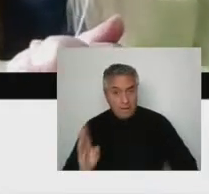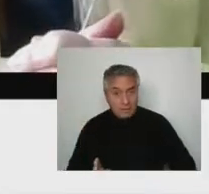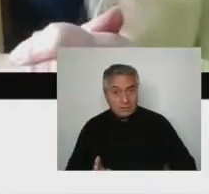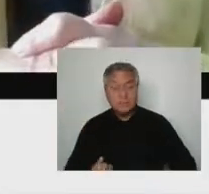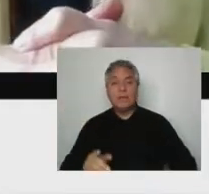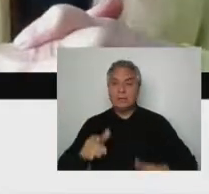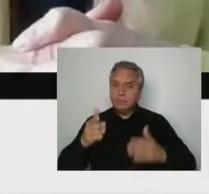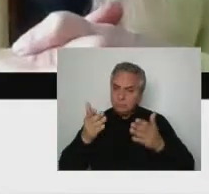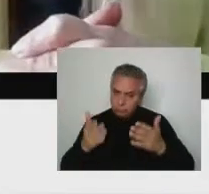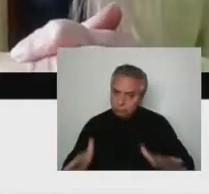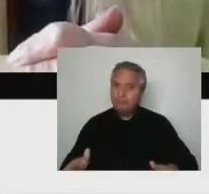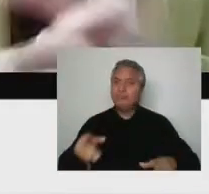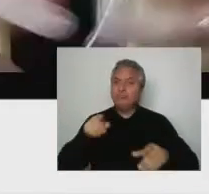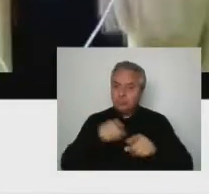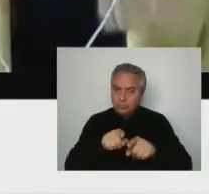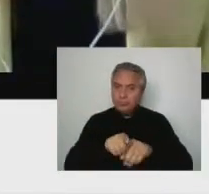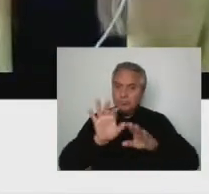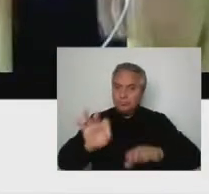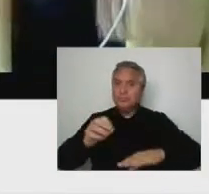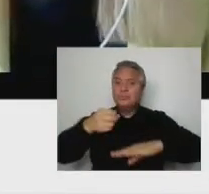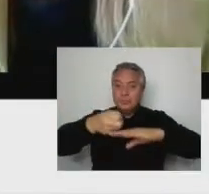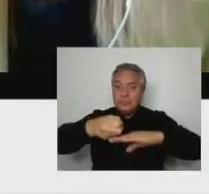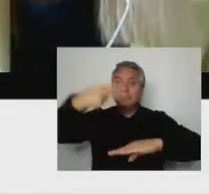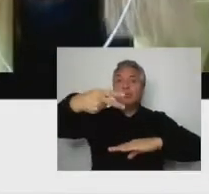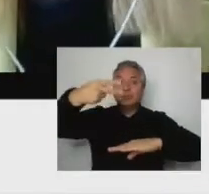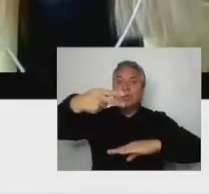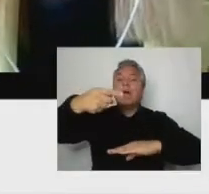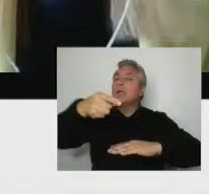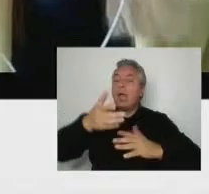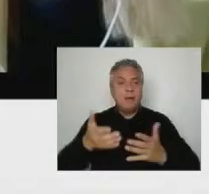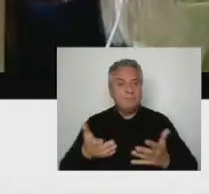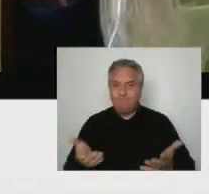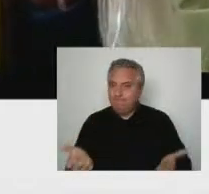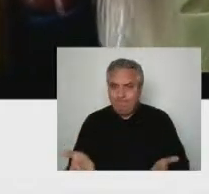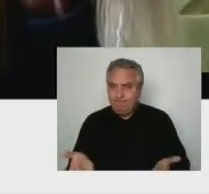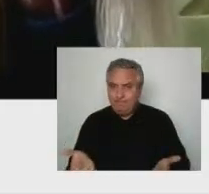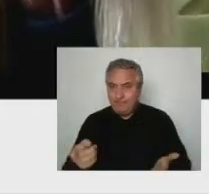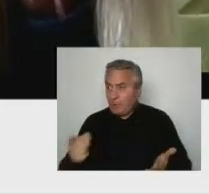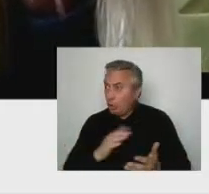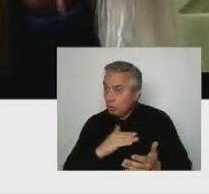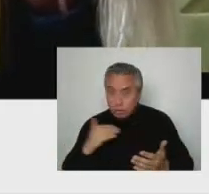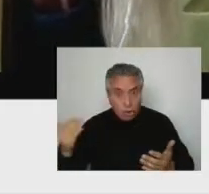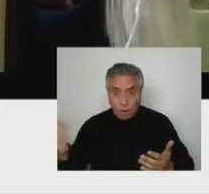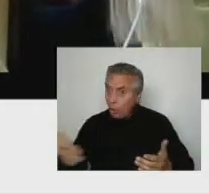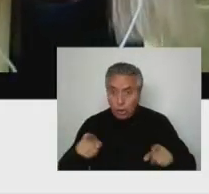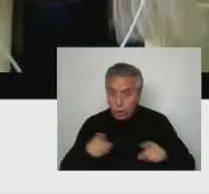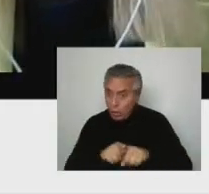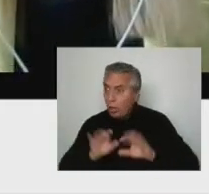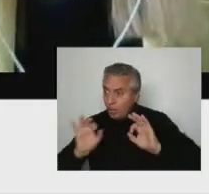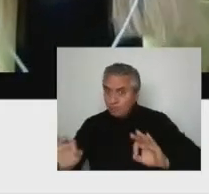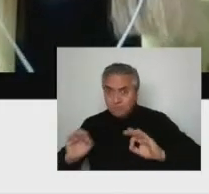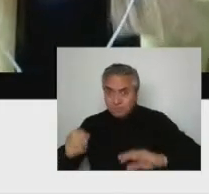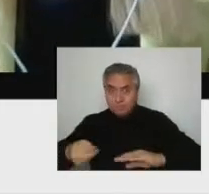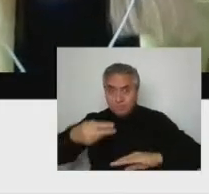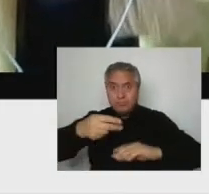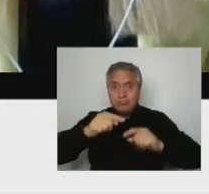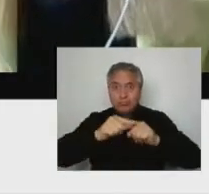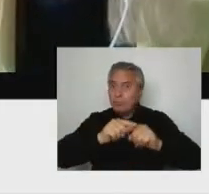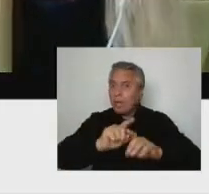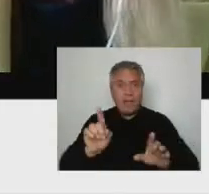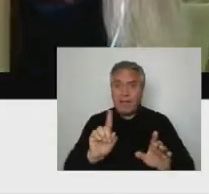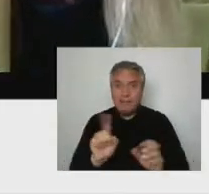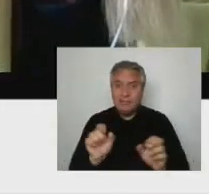In Brazil, not all children complete secondary education, nor do all children have access to